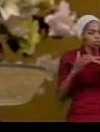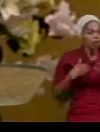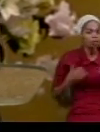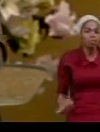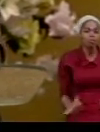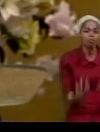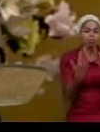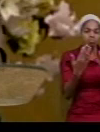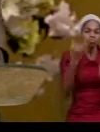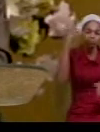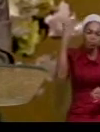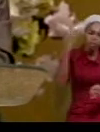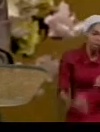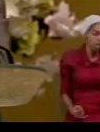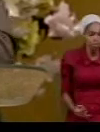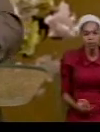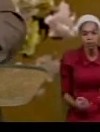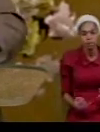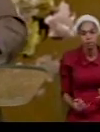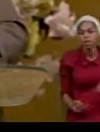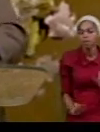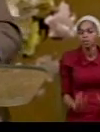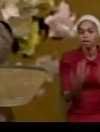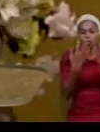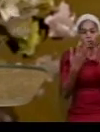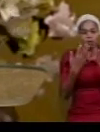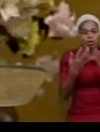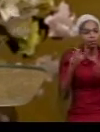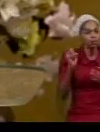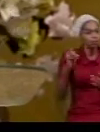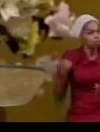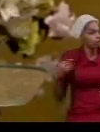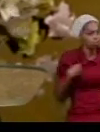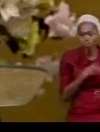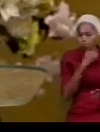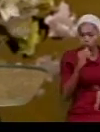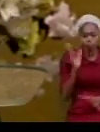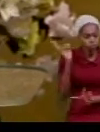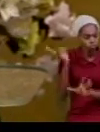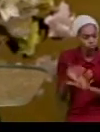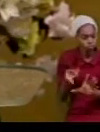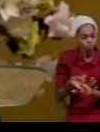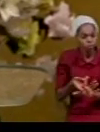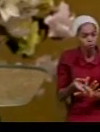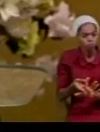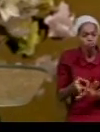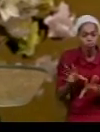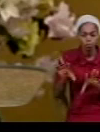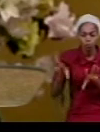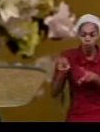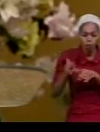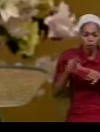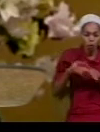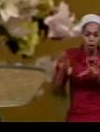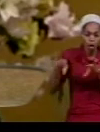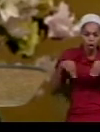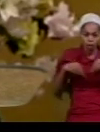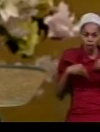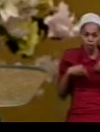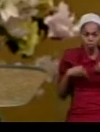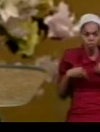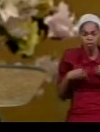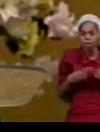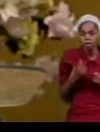then we cannot associate with them. We cannot accept what they are saying.